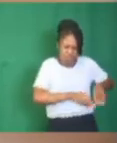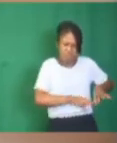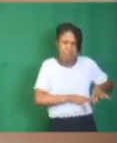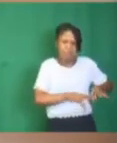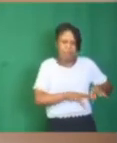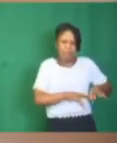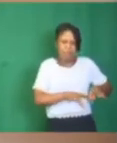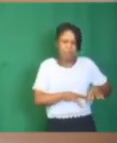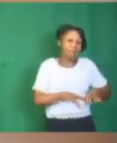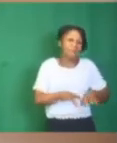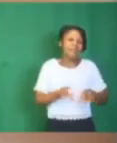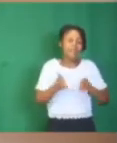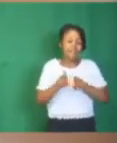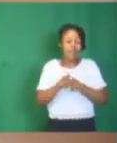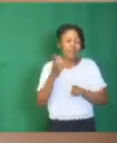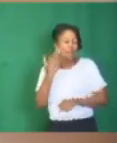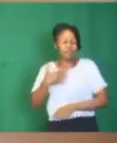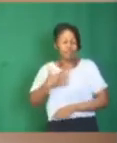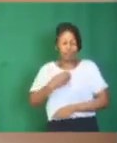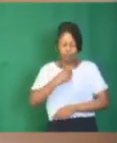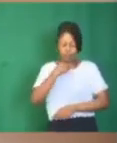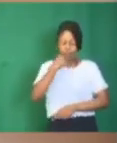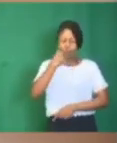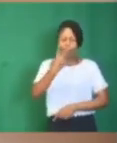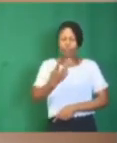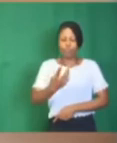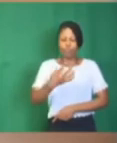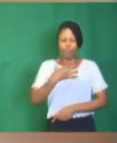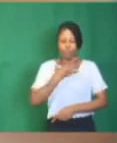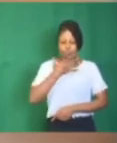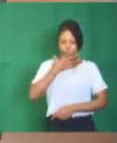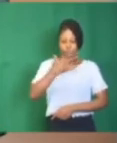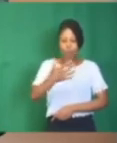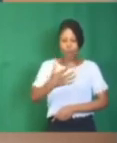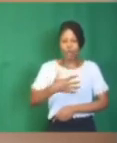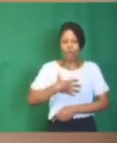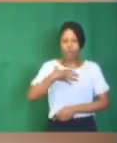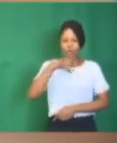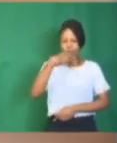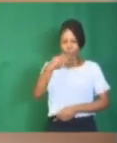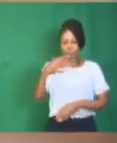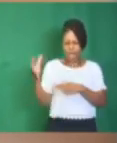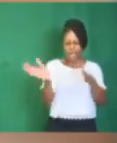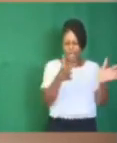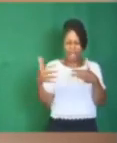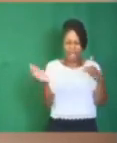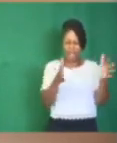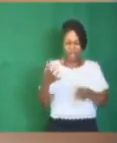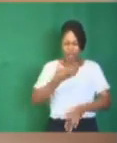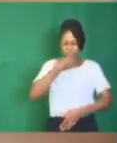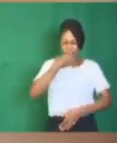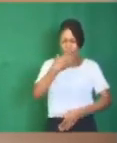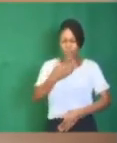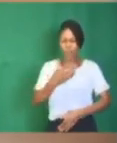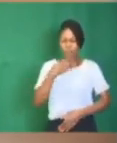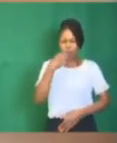which is when I breathe out, exhaling. When I breathe out, I take out air, not just